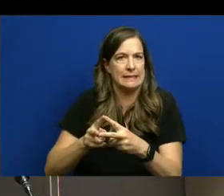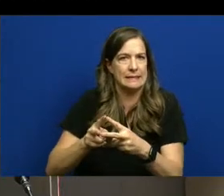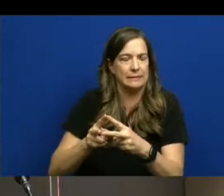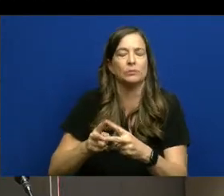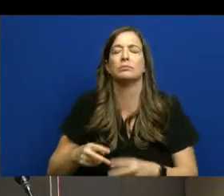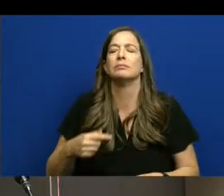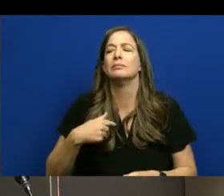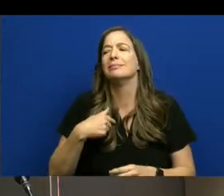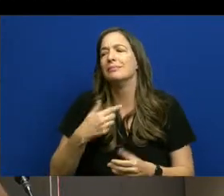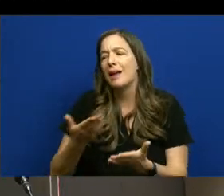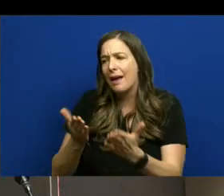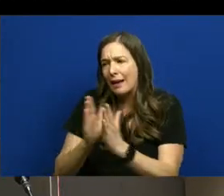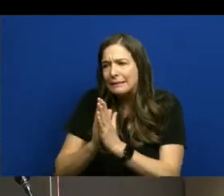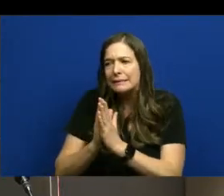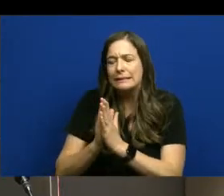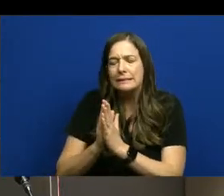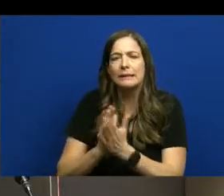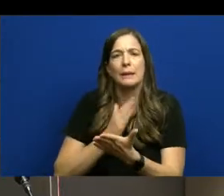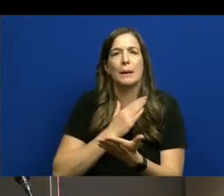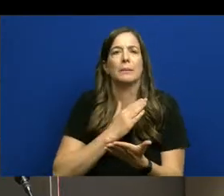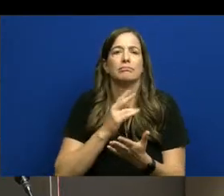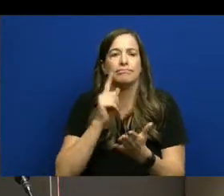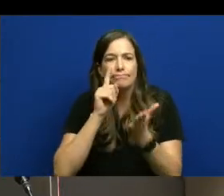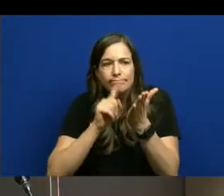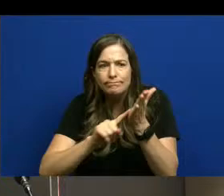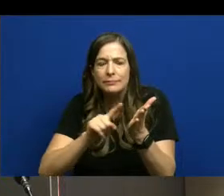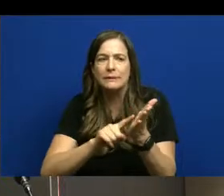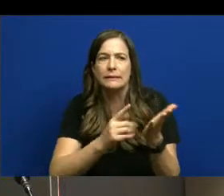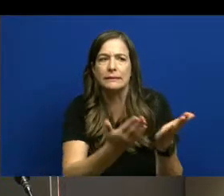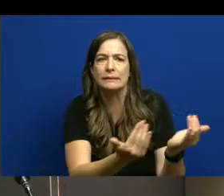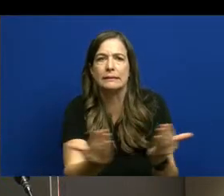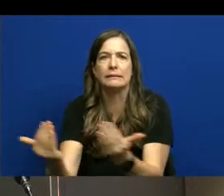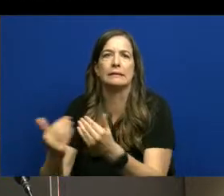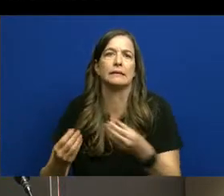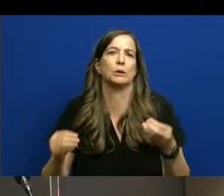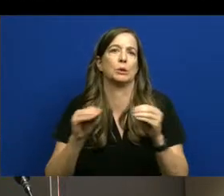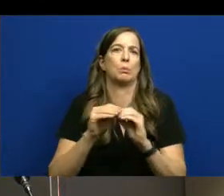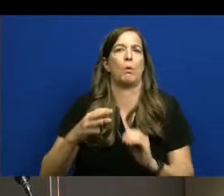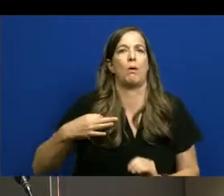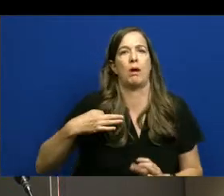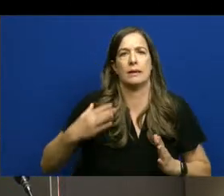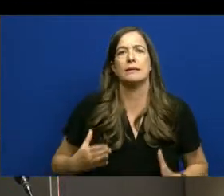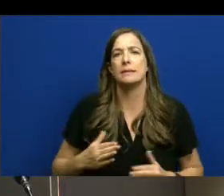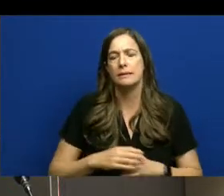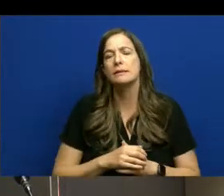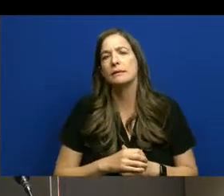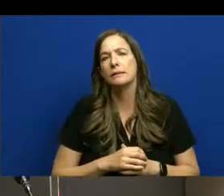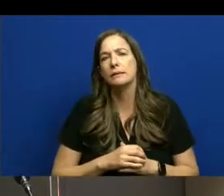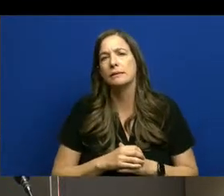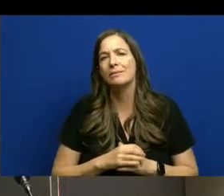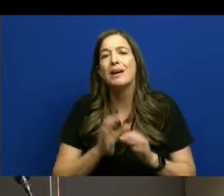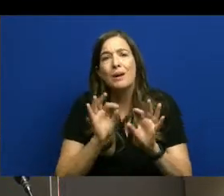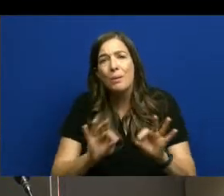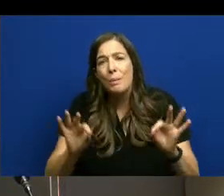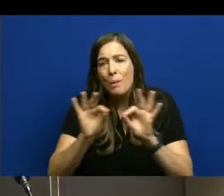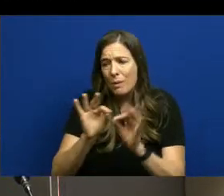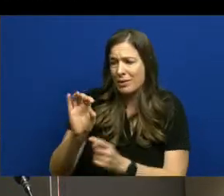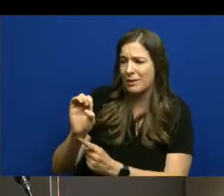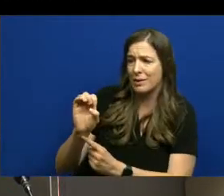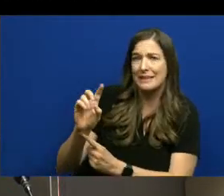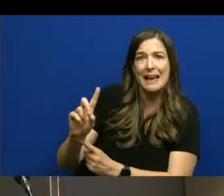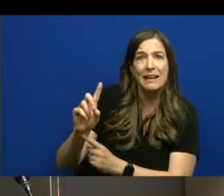other candidates. It's important that the next executive director looks to the future for the commission.